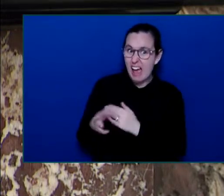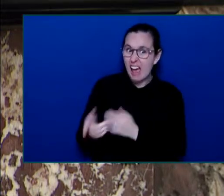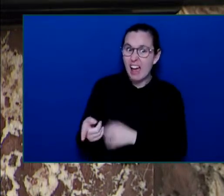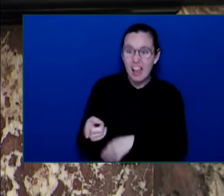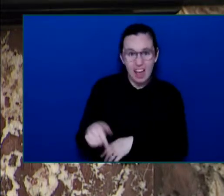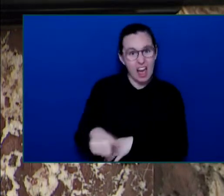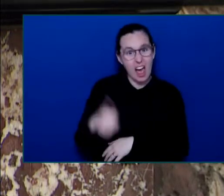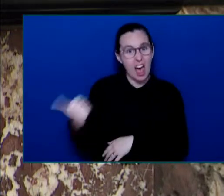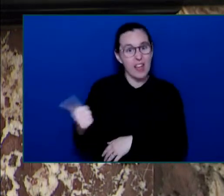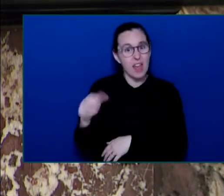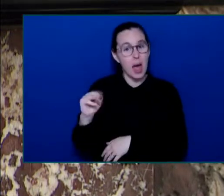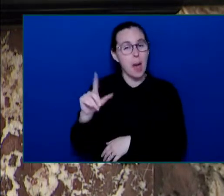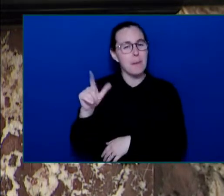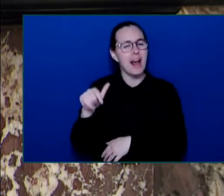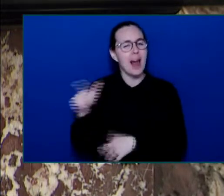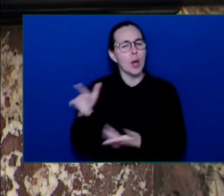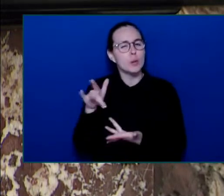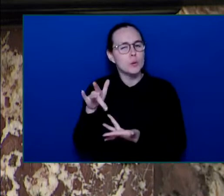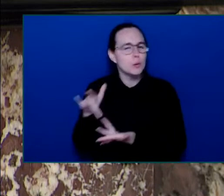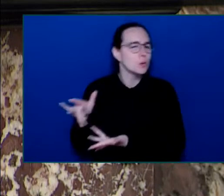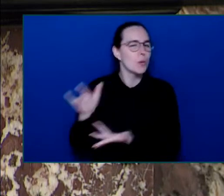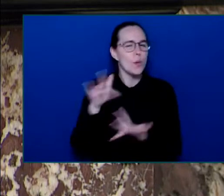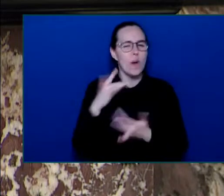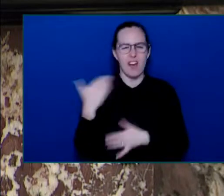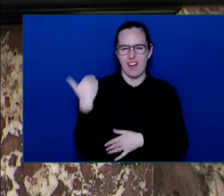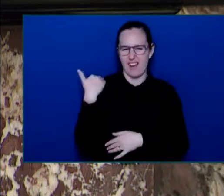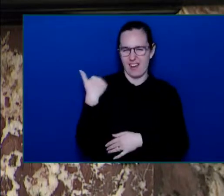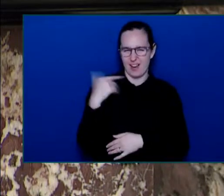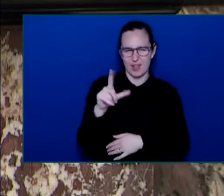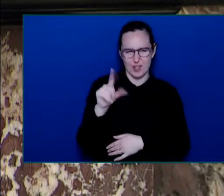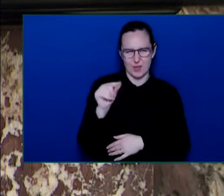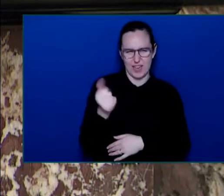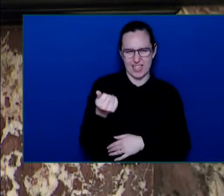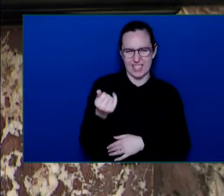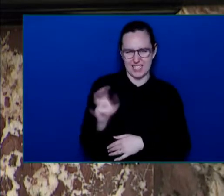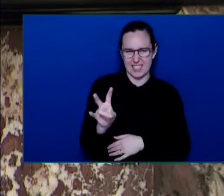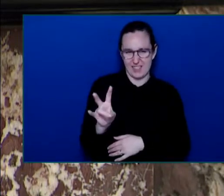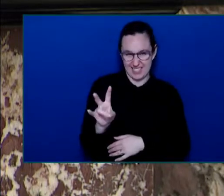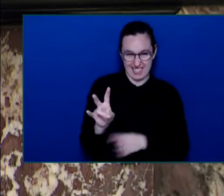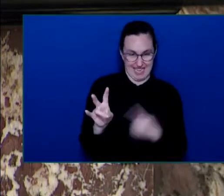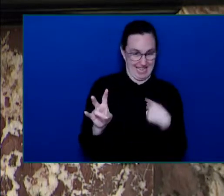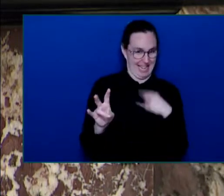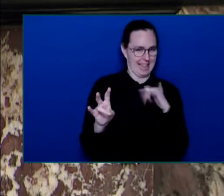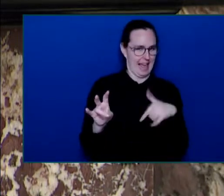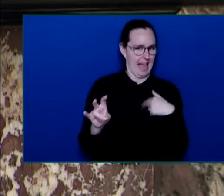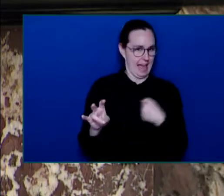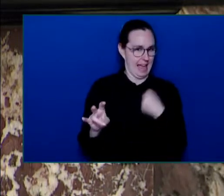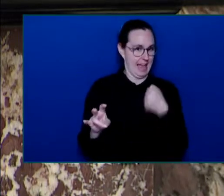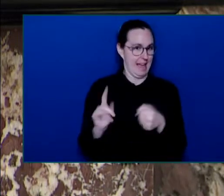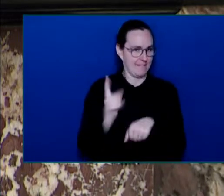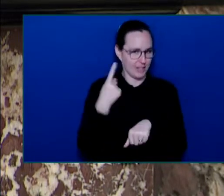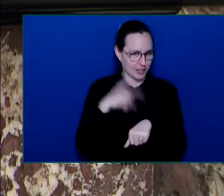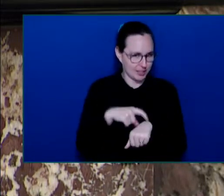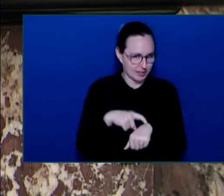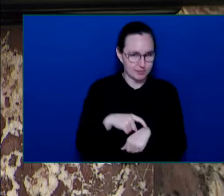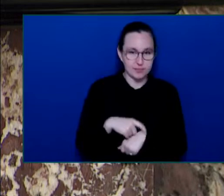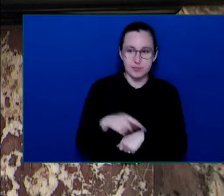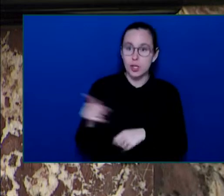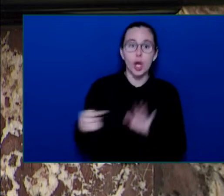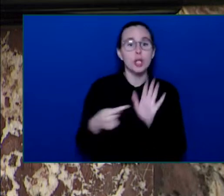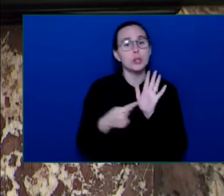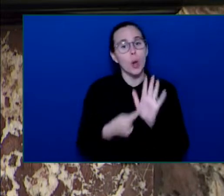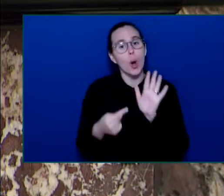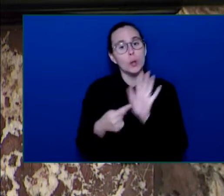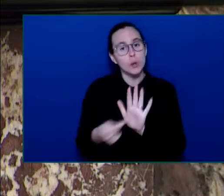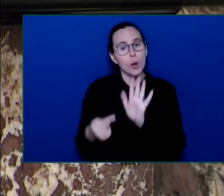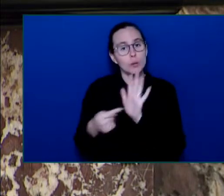back in 2017 when I first got elected. One memorable incident Michelle told me was that one MLA dropped her cell